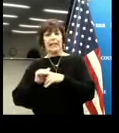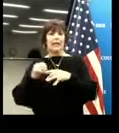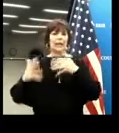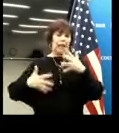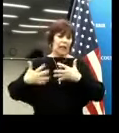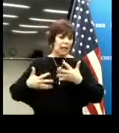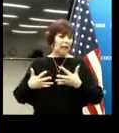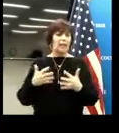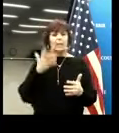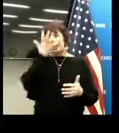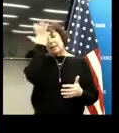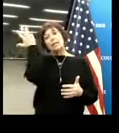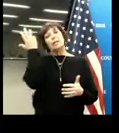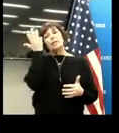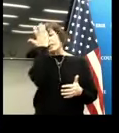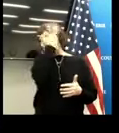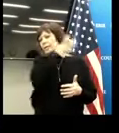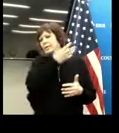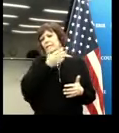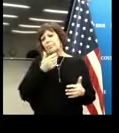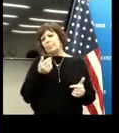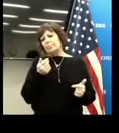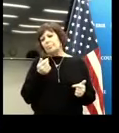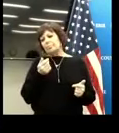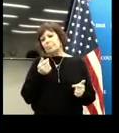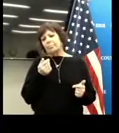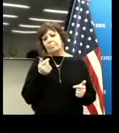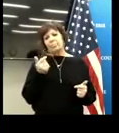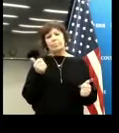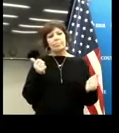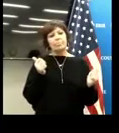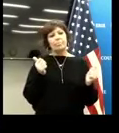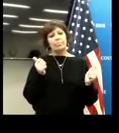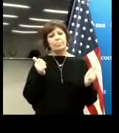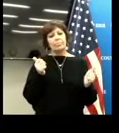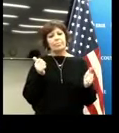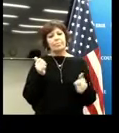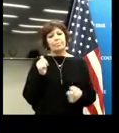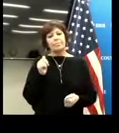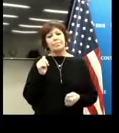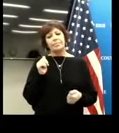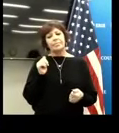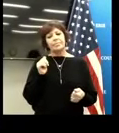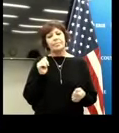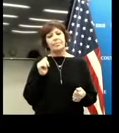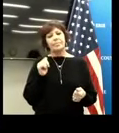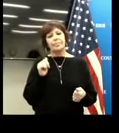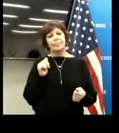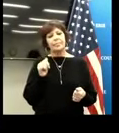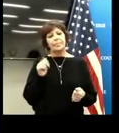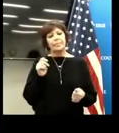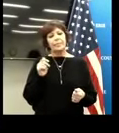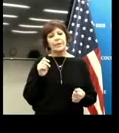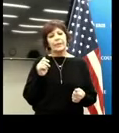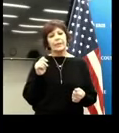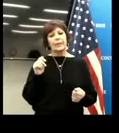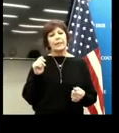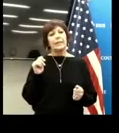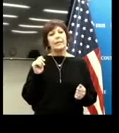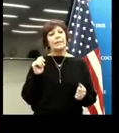started, not only with the general contact training principles itself, but also the software system they're